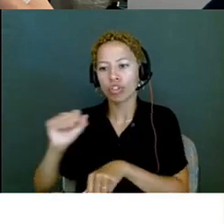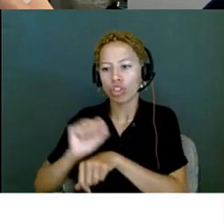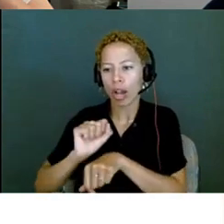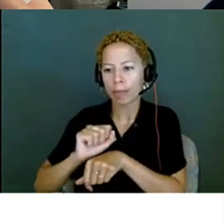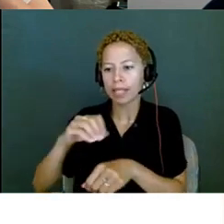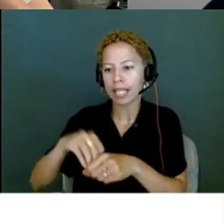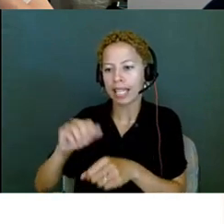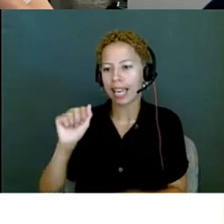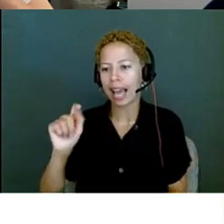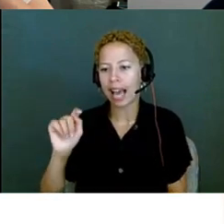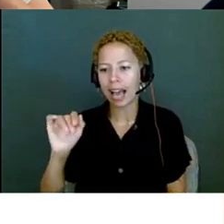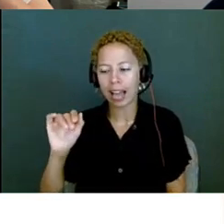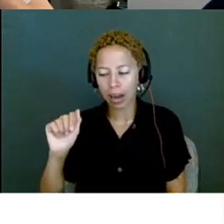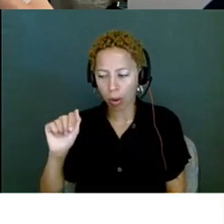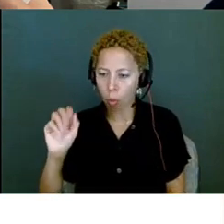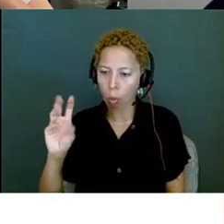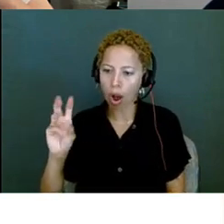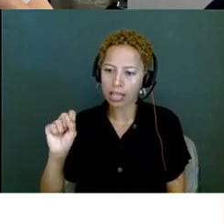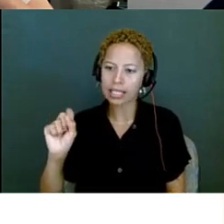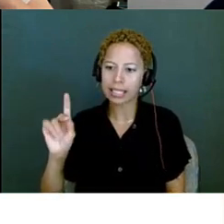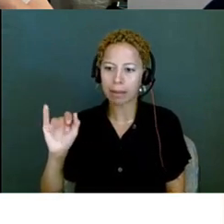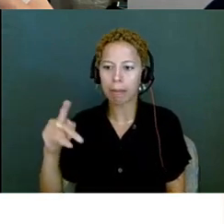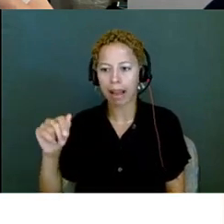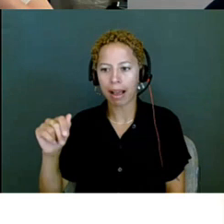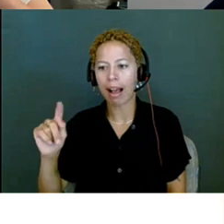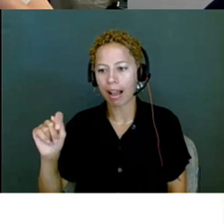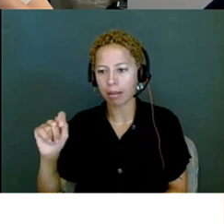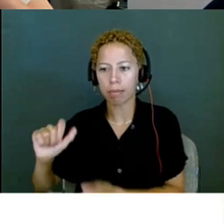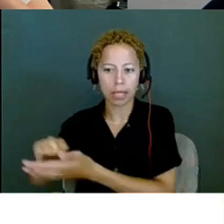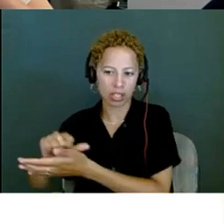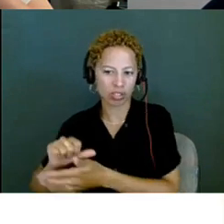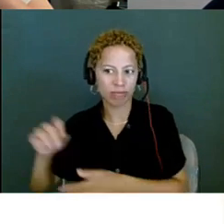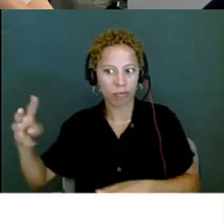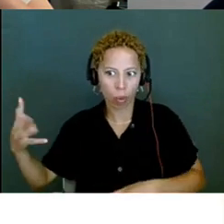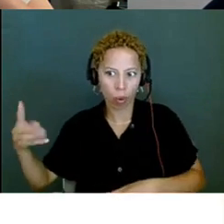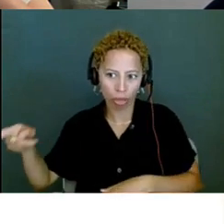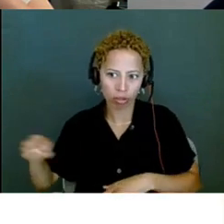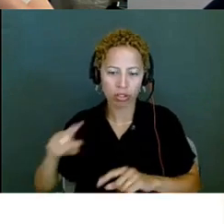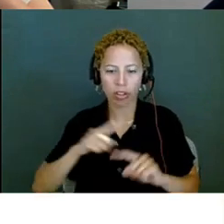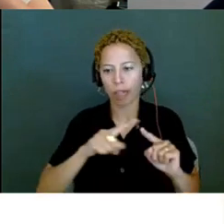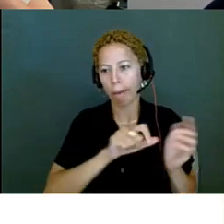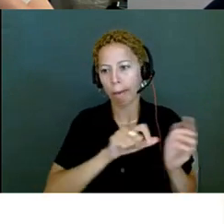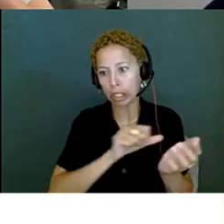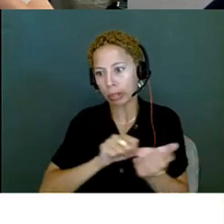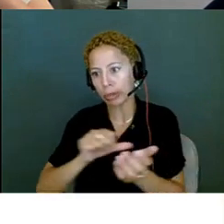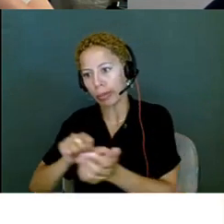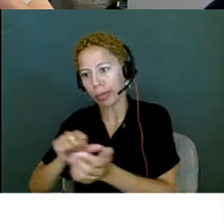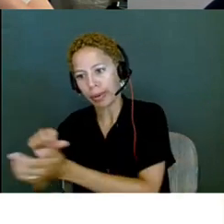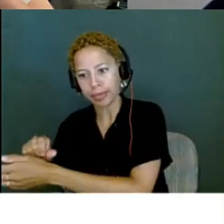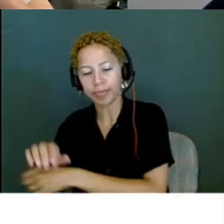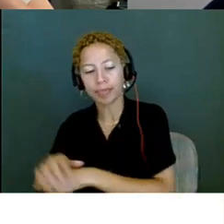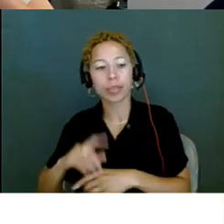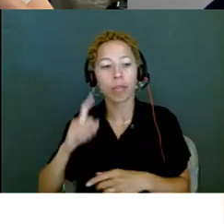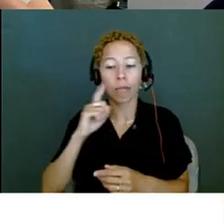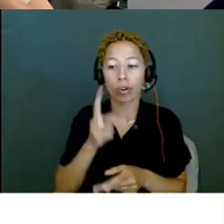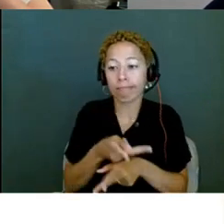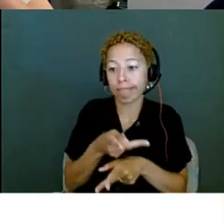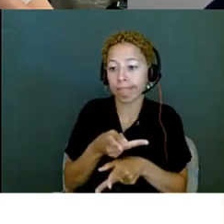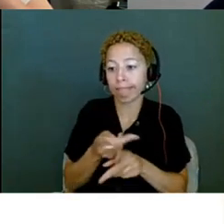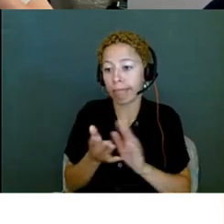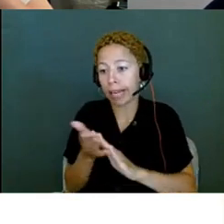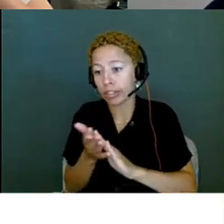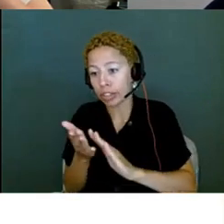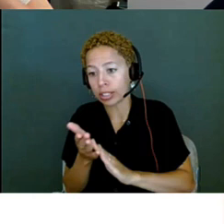Like we've got lots of pages here. So when it comes to managing them, it is a little bit